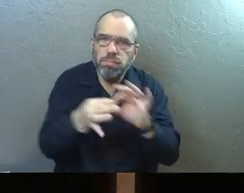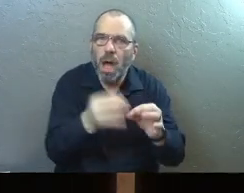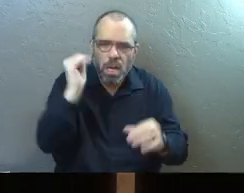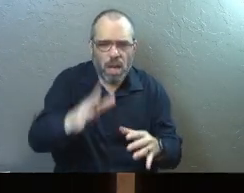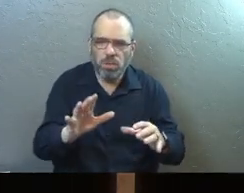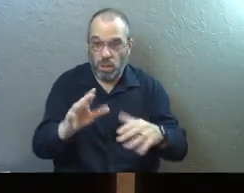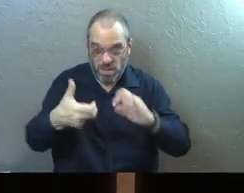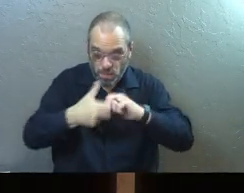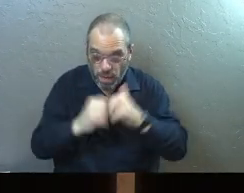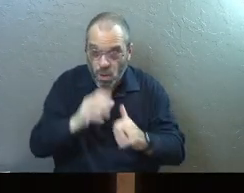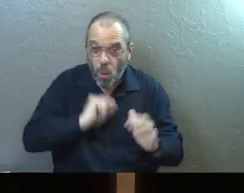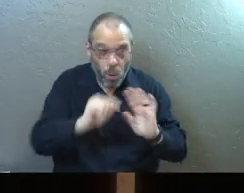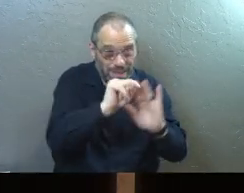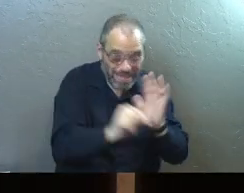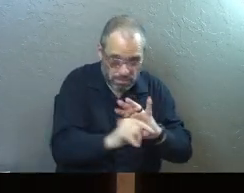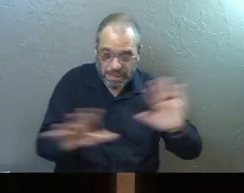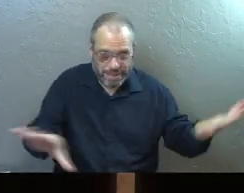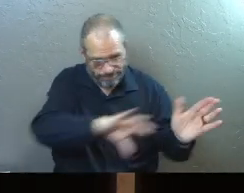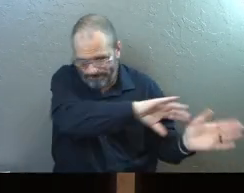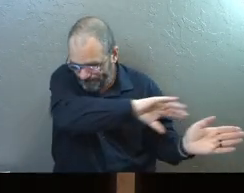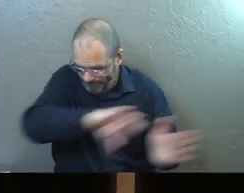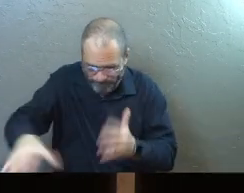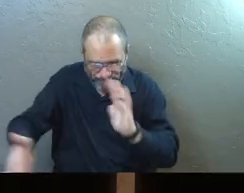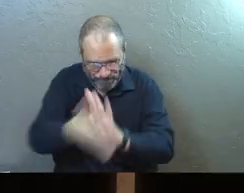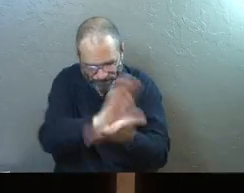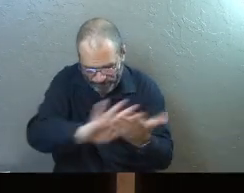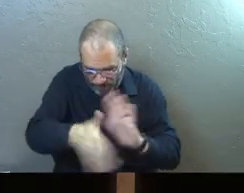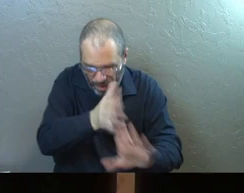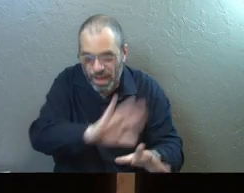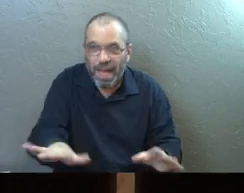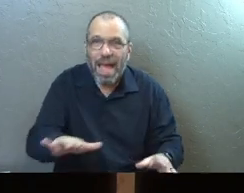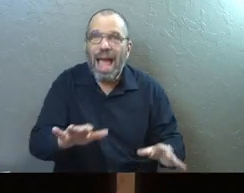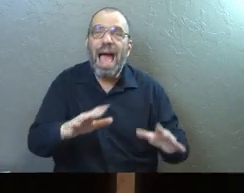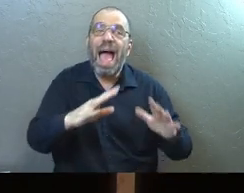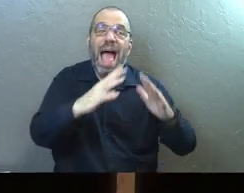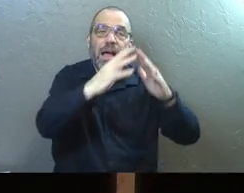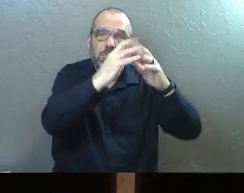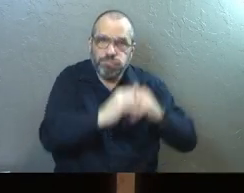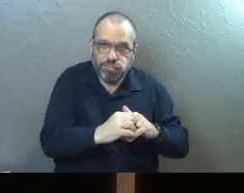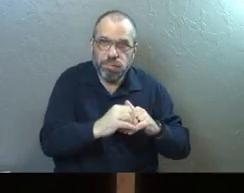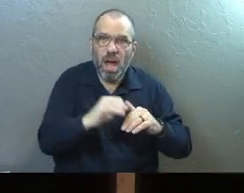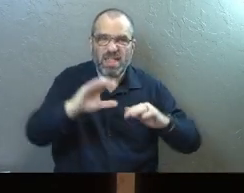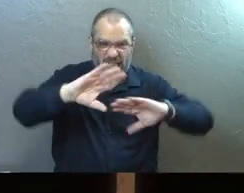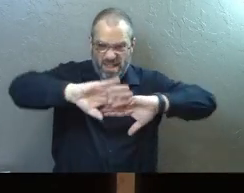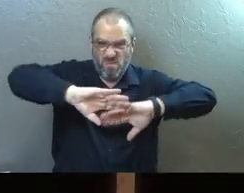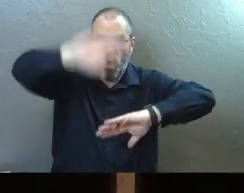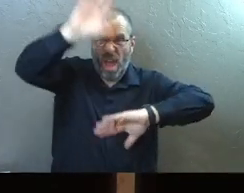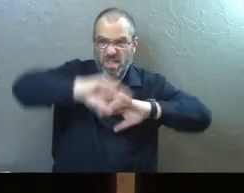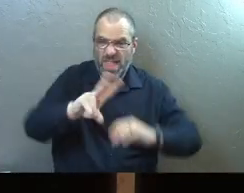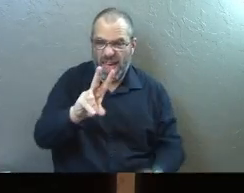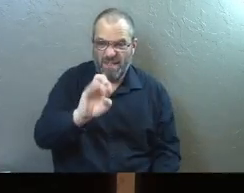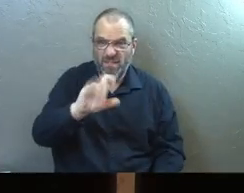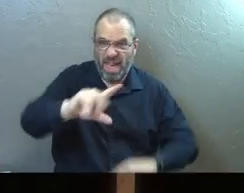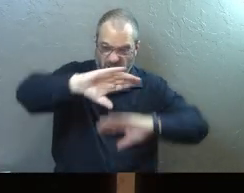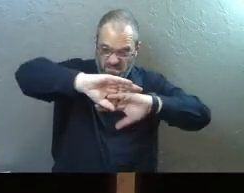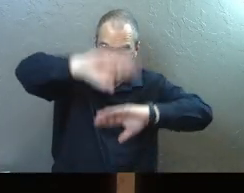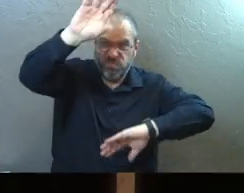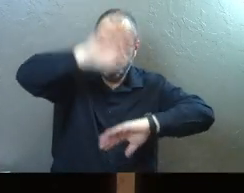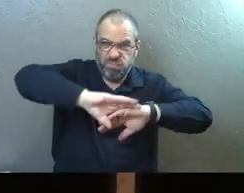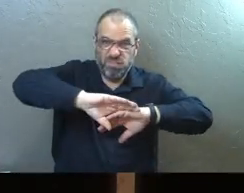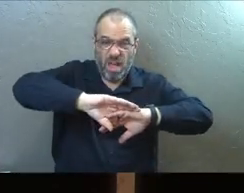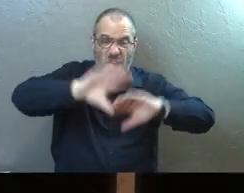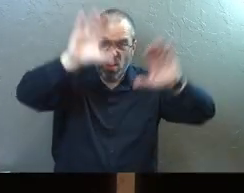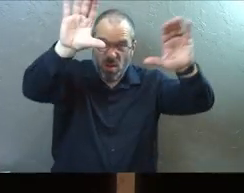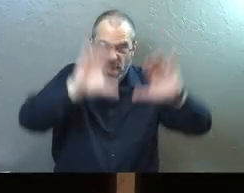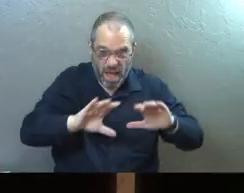undoing all the problems of the Old Testament. Do you see what he's doing? He's also tearing down the veil. And it says, and